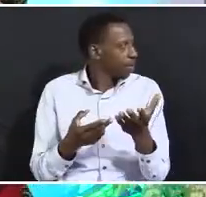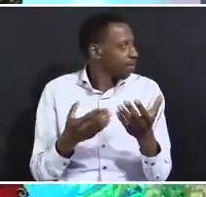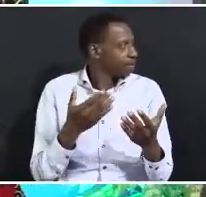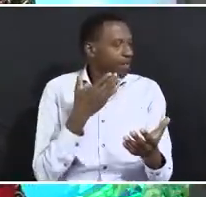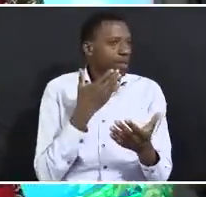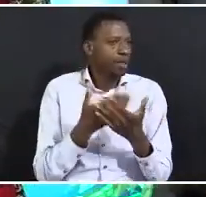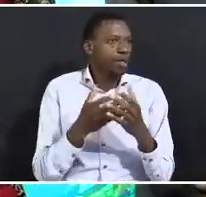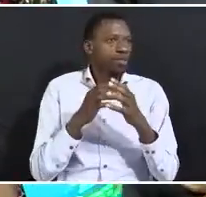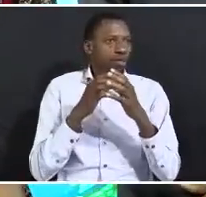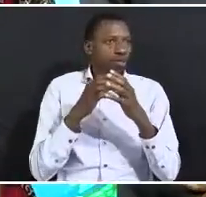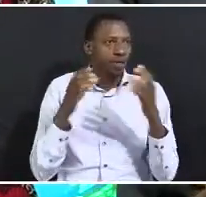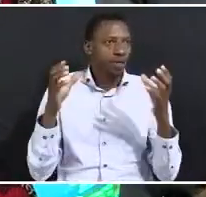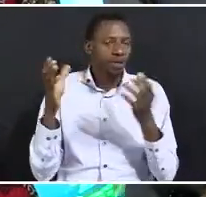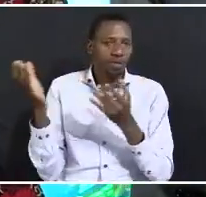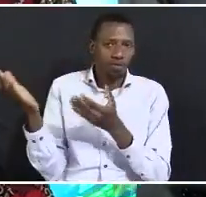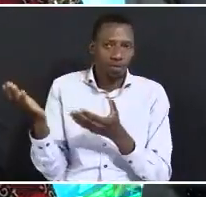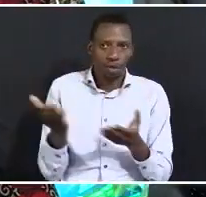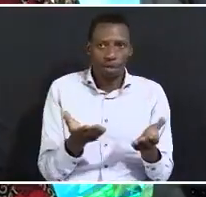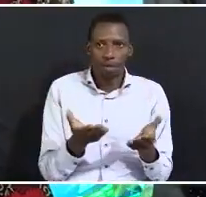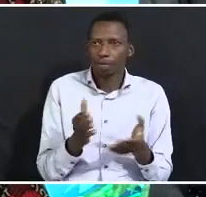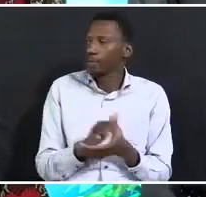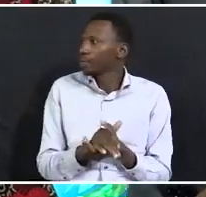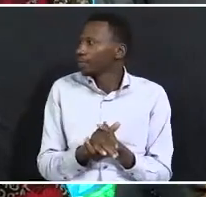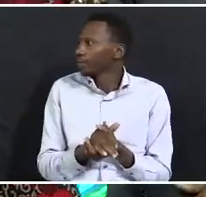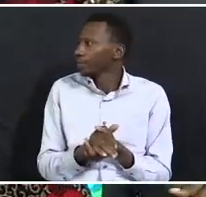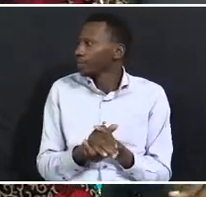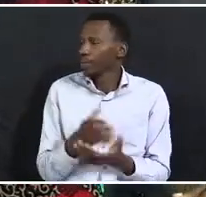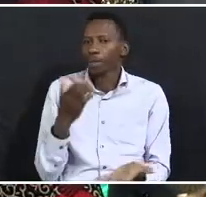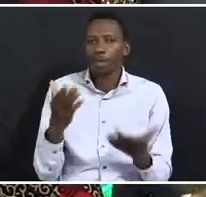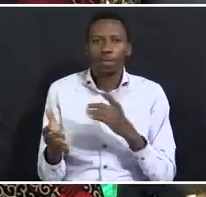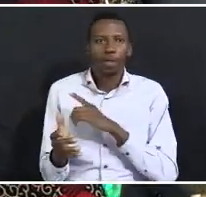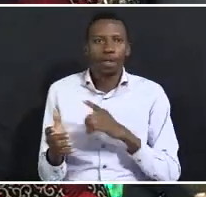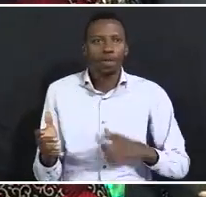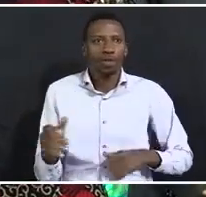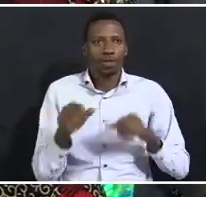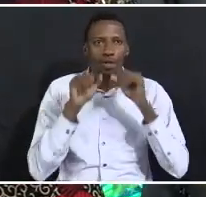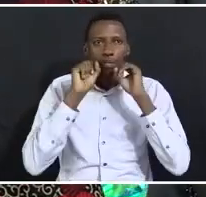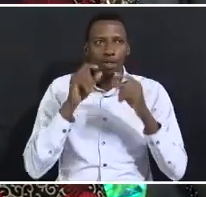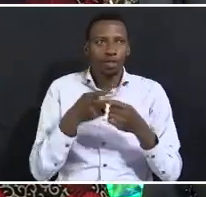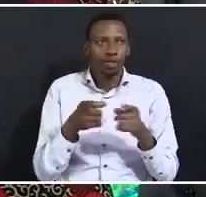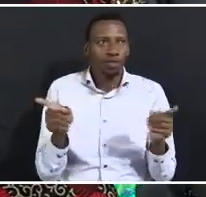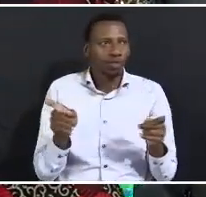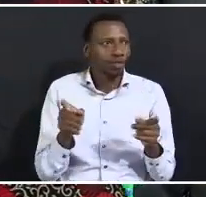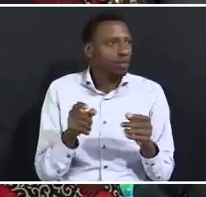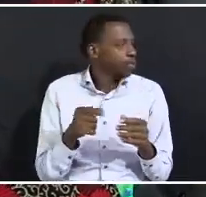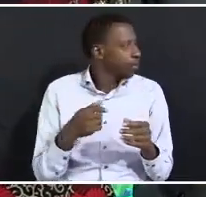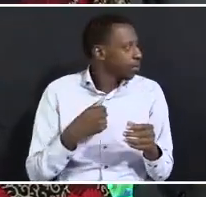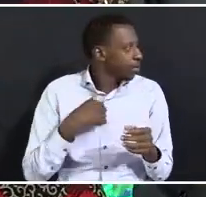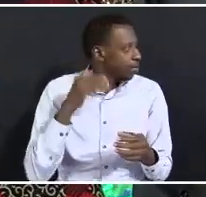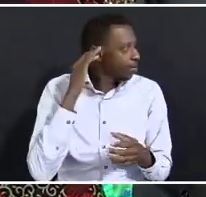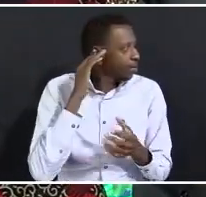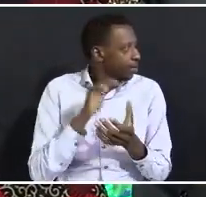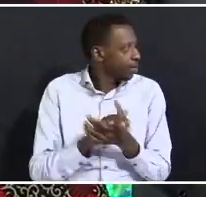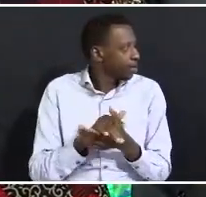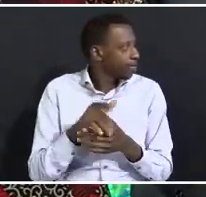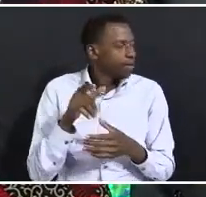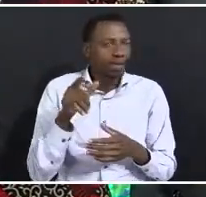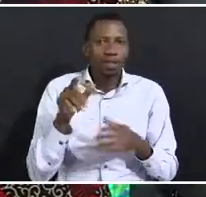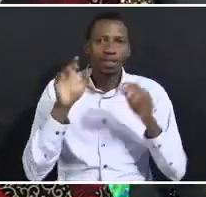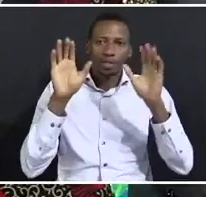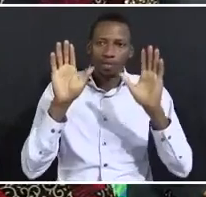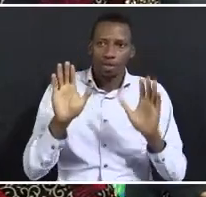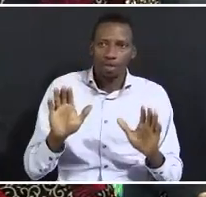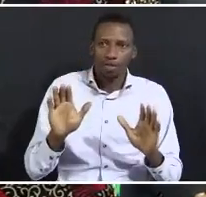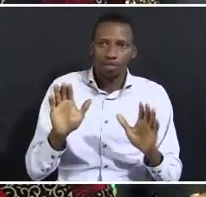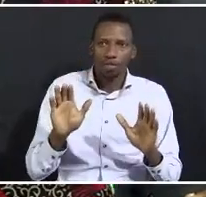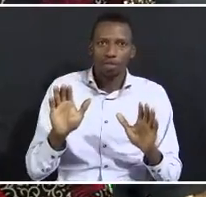welcome to Kenya. May the Lord bless you. I believe that this is wonderful because Kenya is